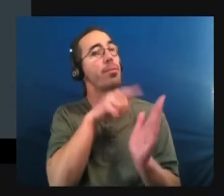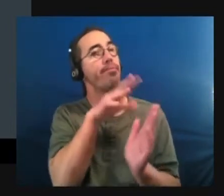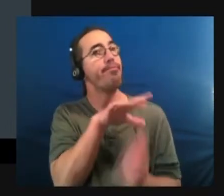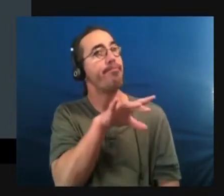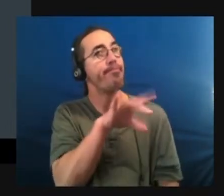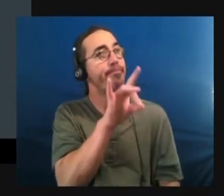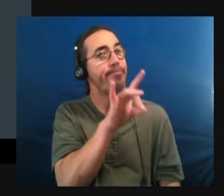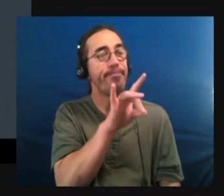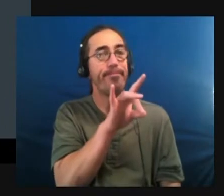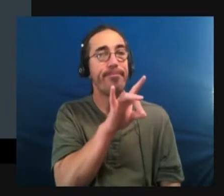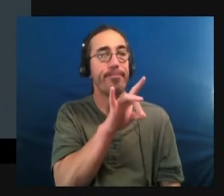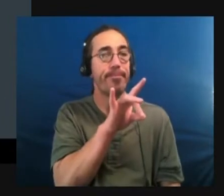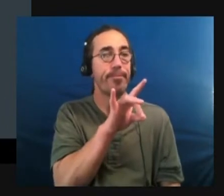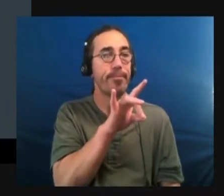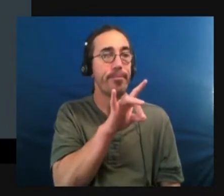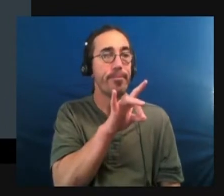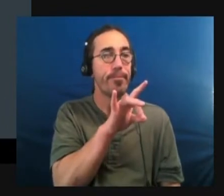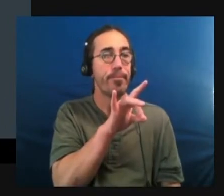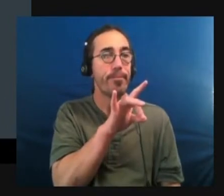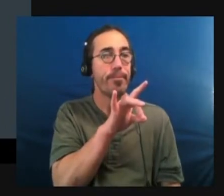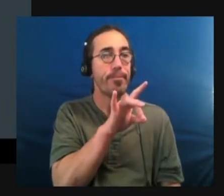really perceived